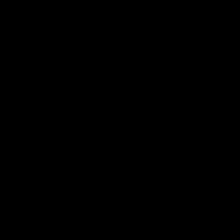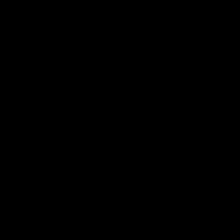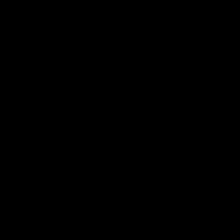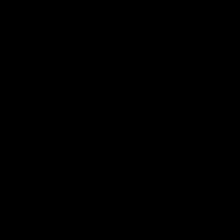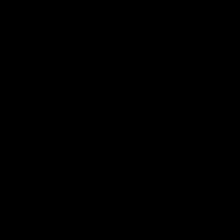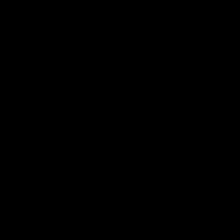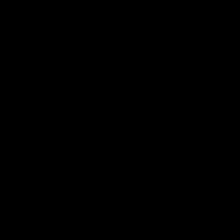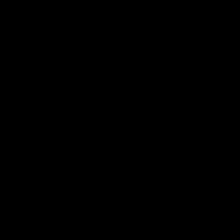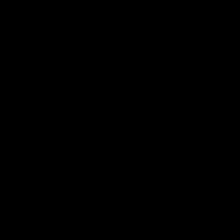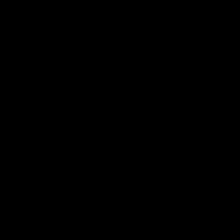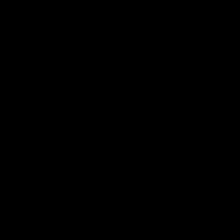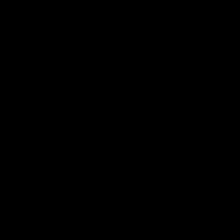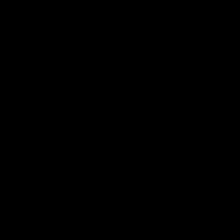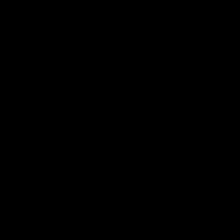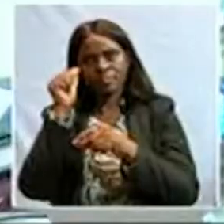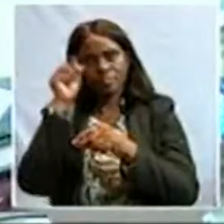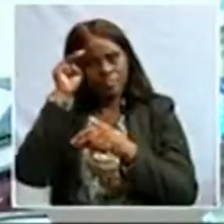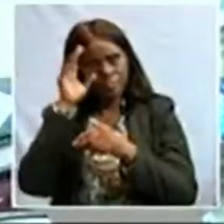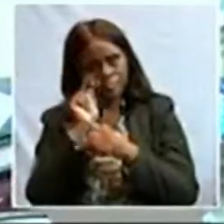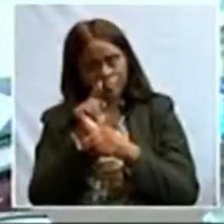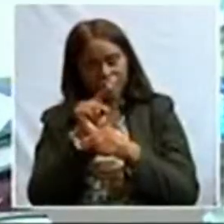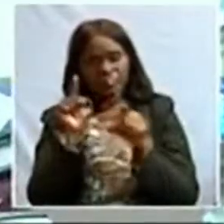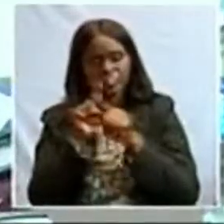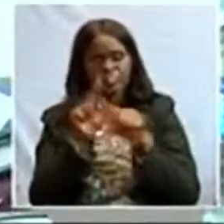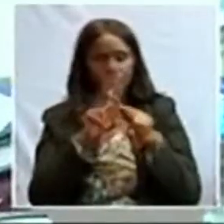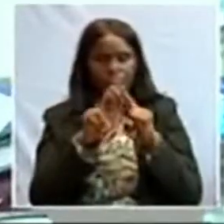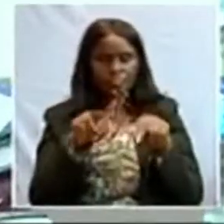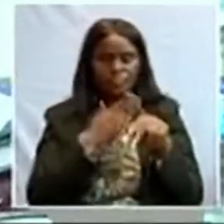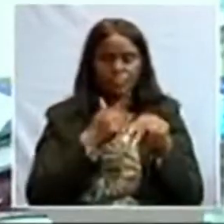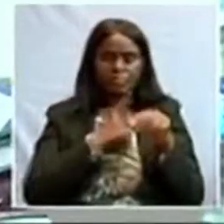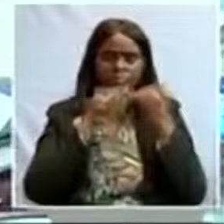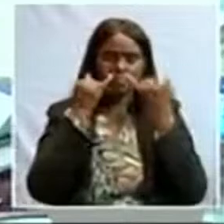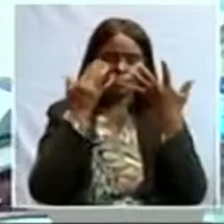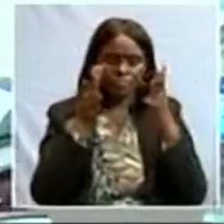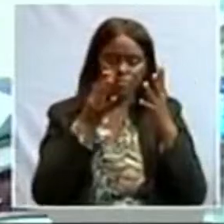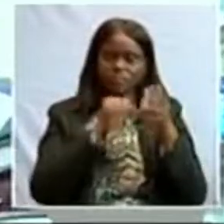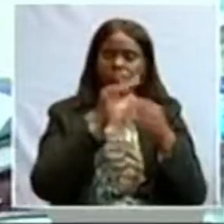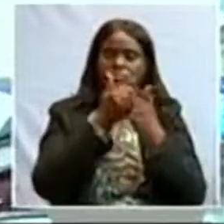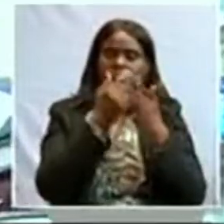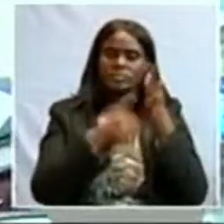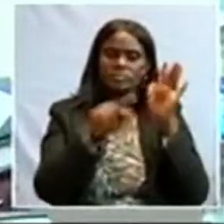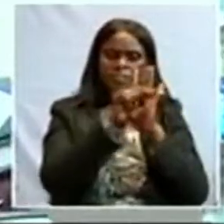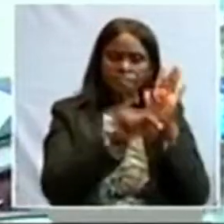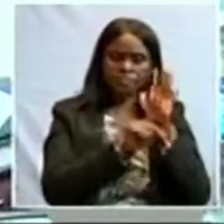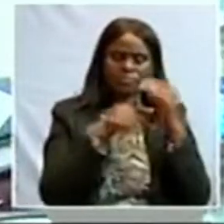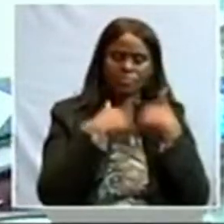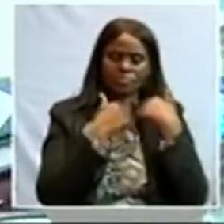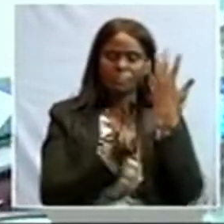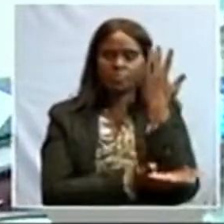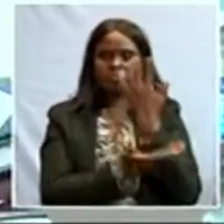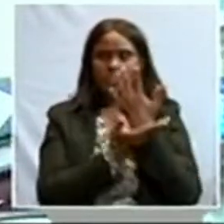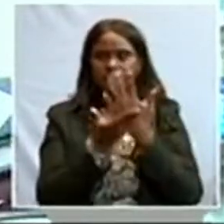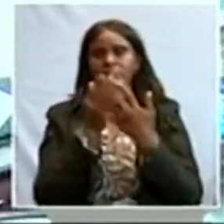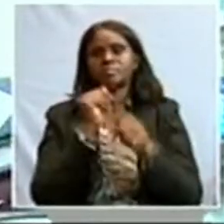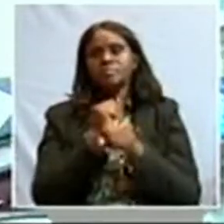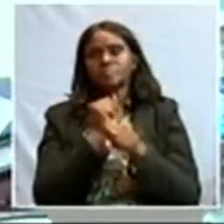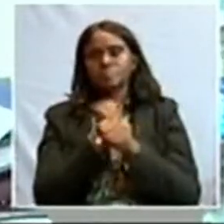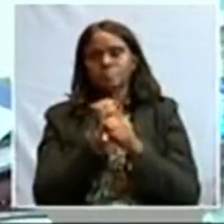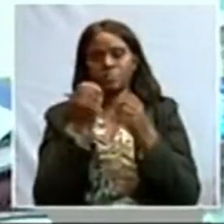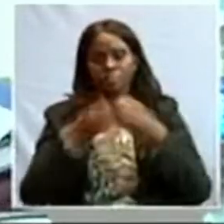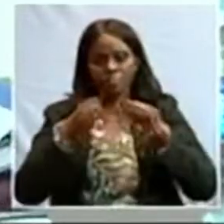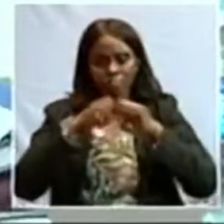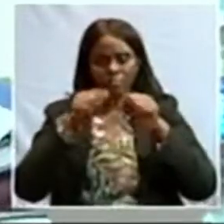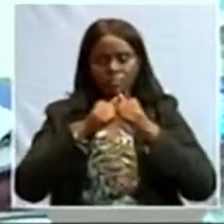from the ministries. Chair, I wish to indicate that the devolution policy has enhanced collaboration even with